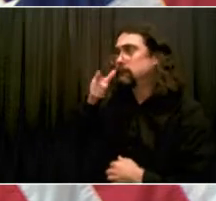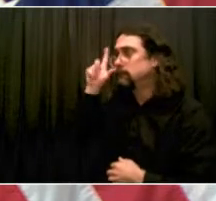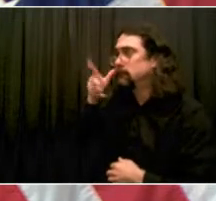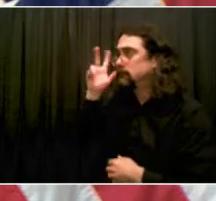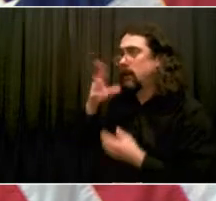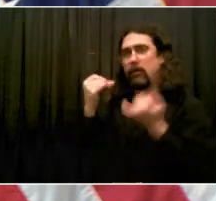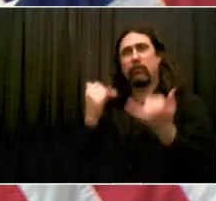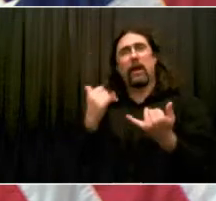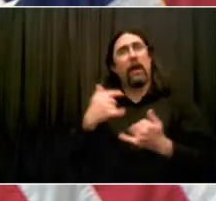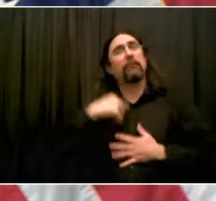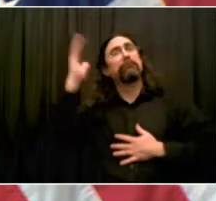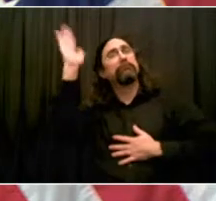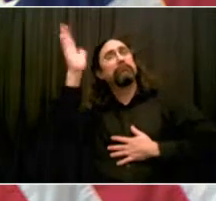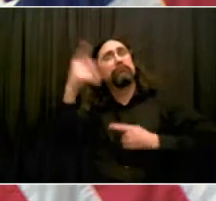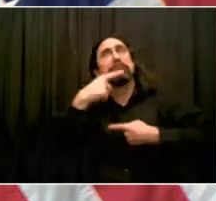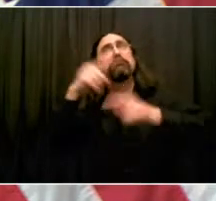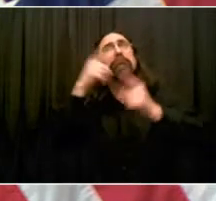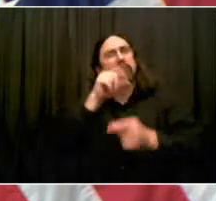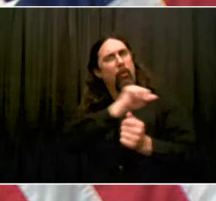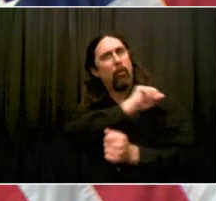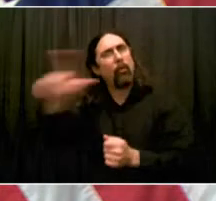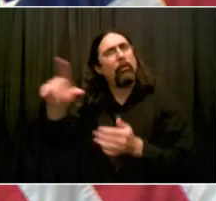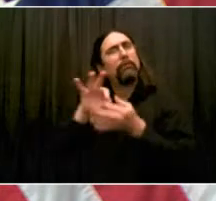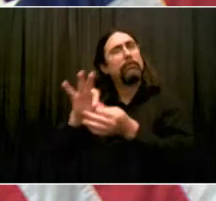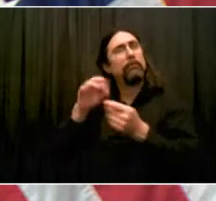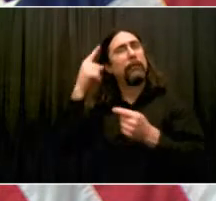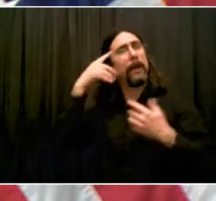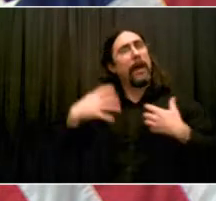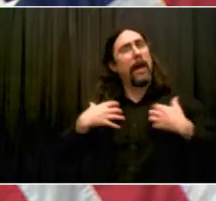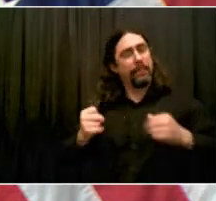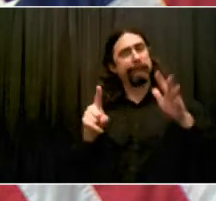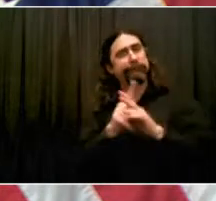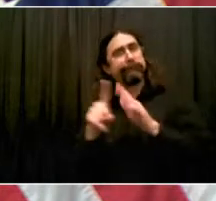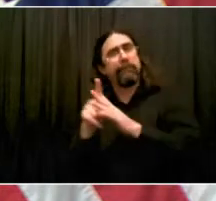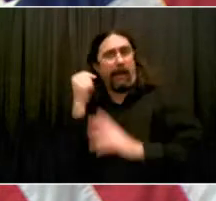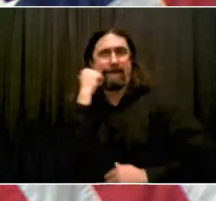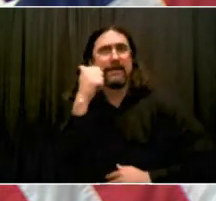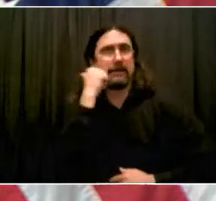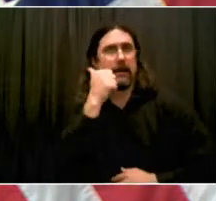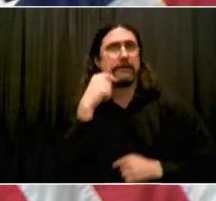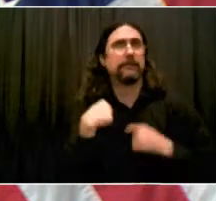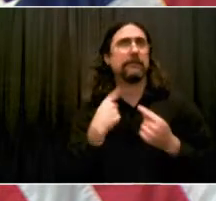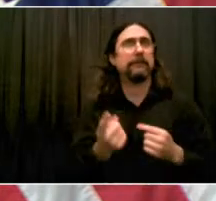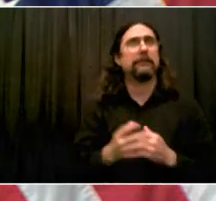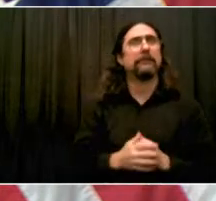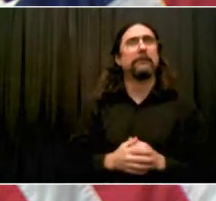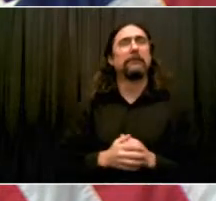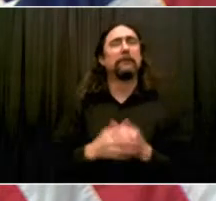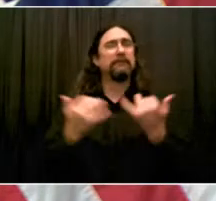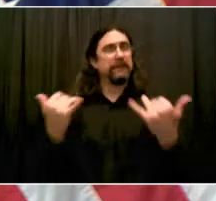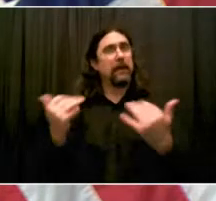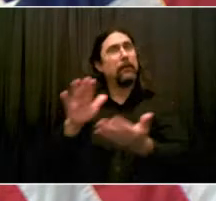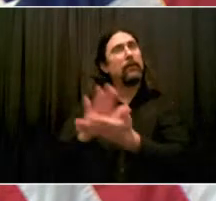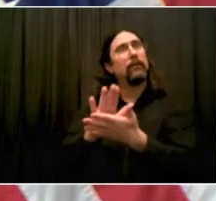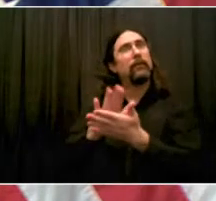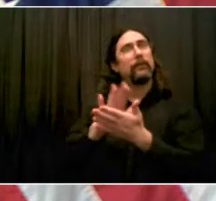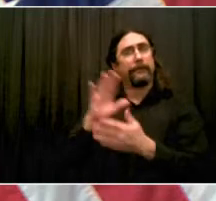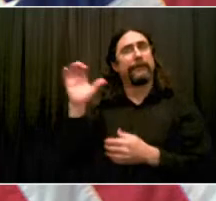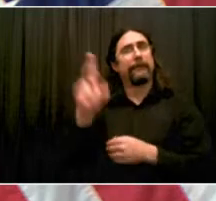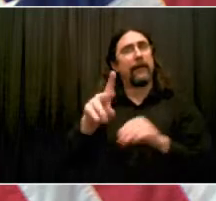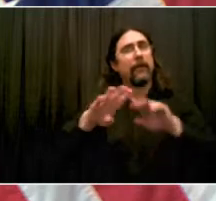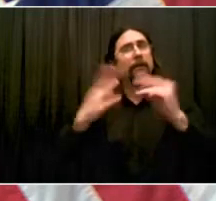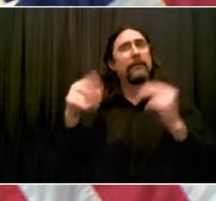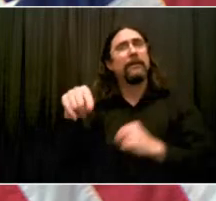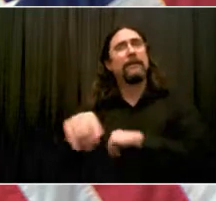We stand ready to help with new efficient practices like telemedicine, which has helped health and hospitals host more